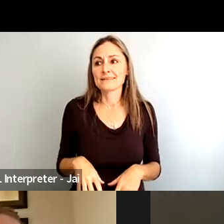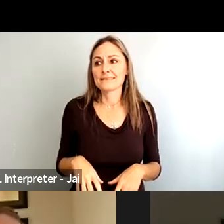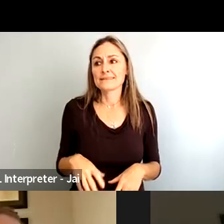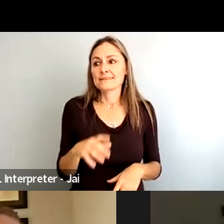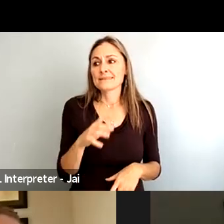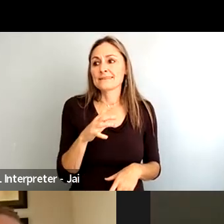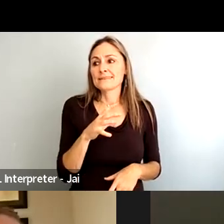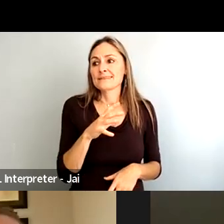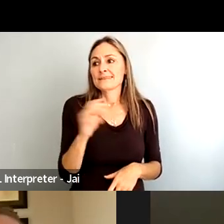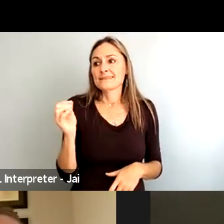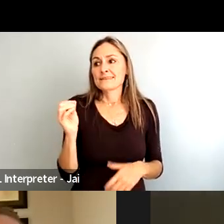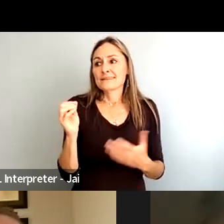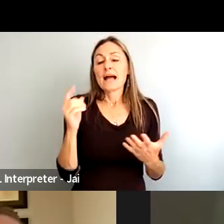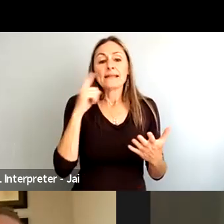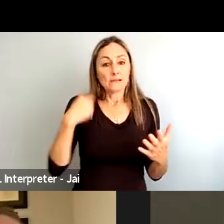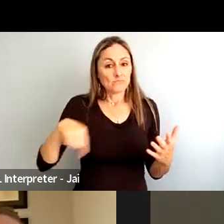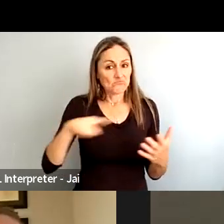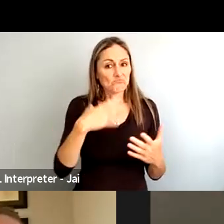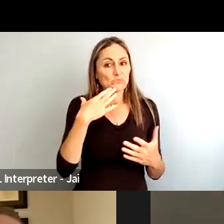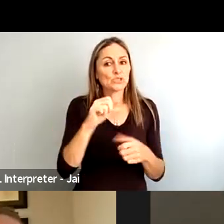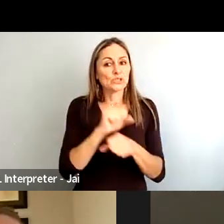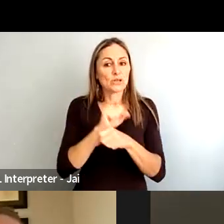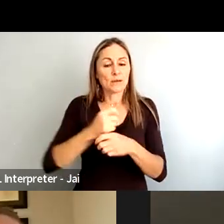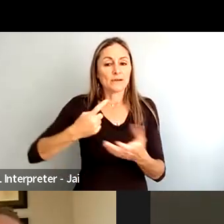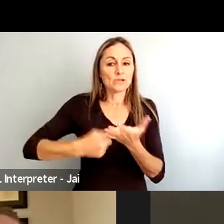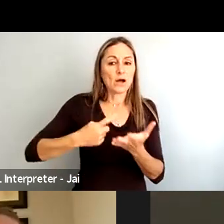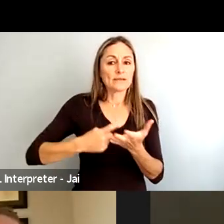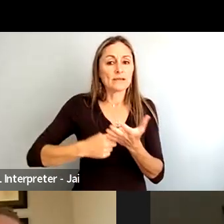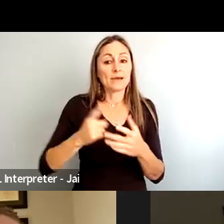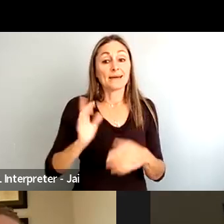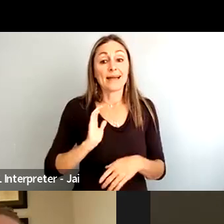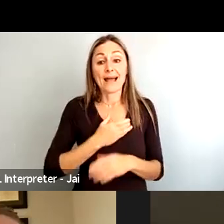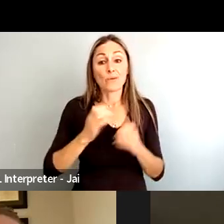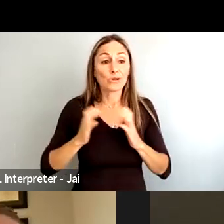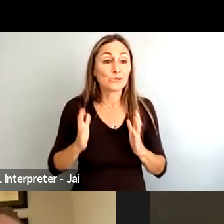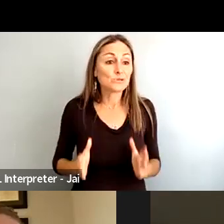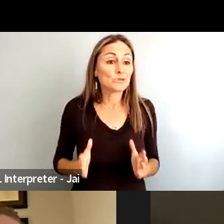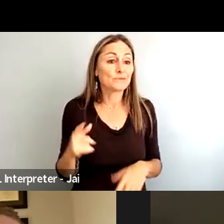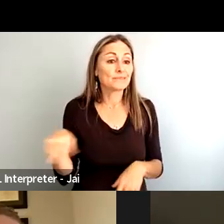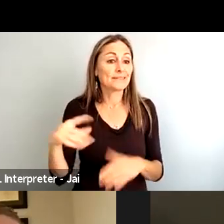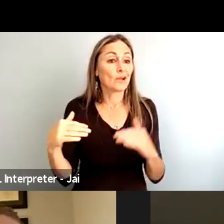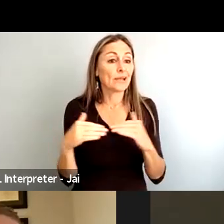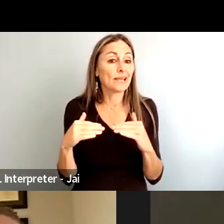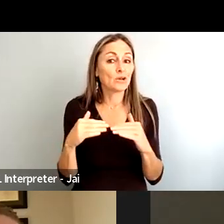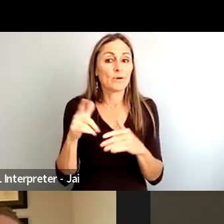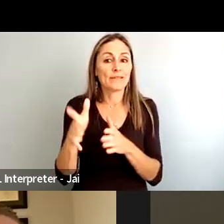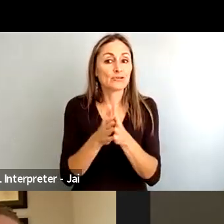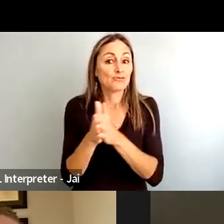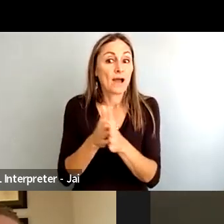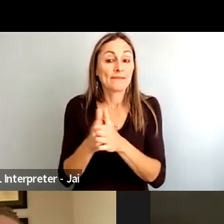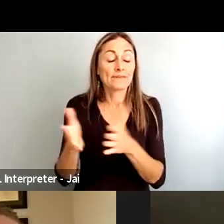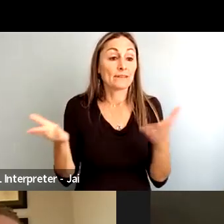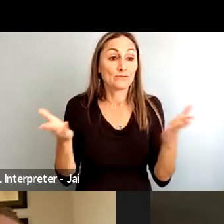And I think we do a good job of talking about our consumers like they are people, like they are the ones driving the service because they